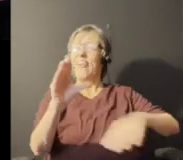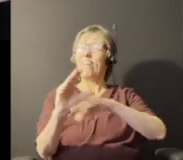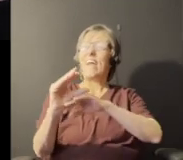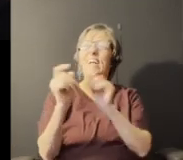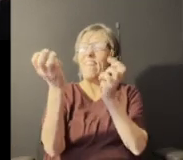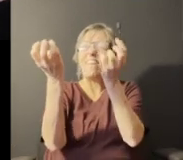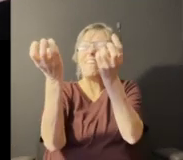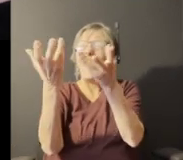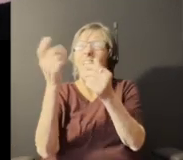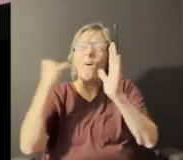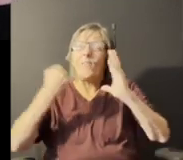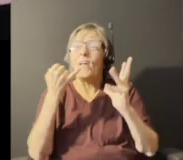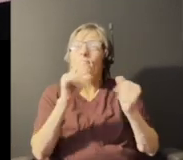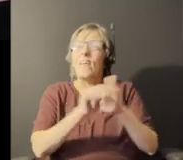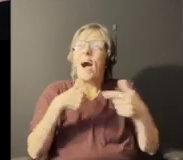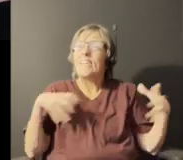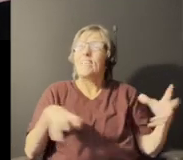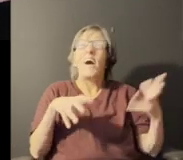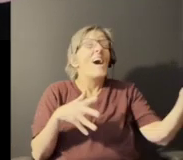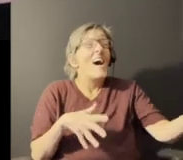of anything I've done, you know, like.